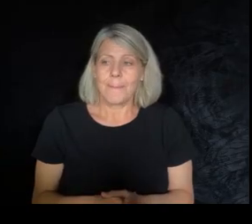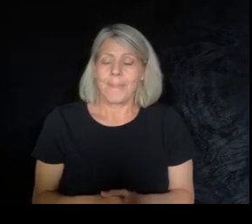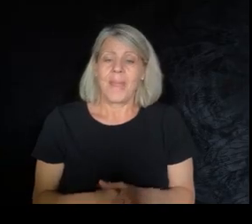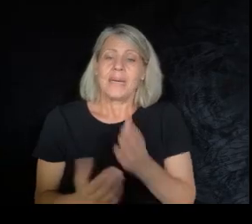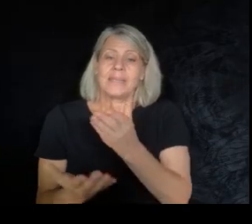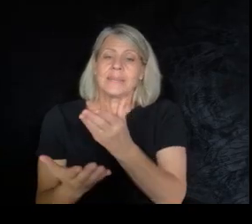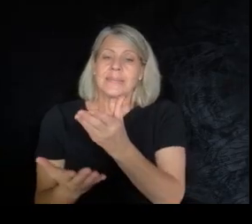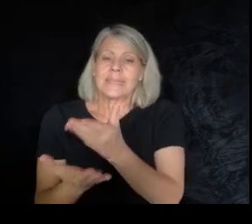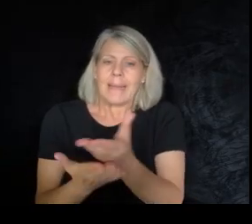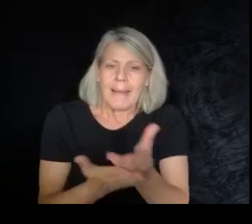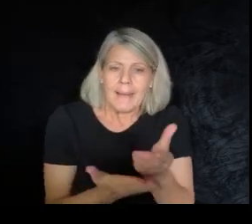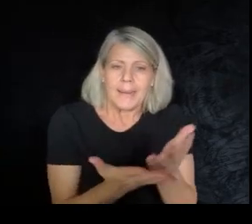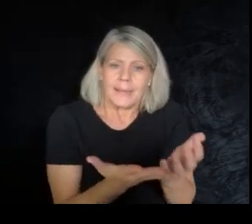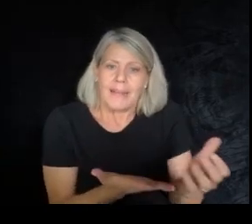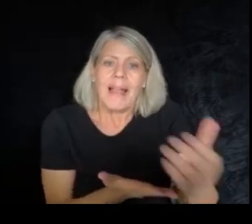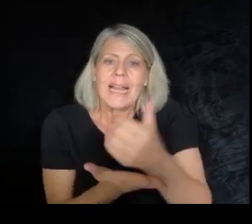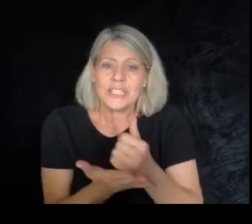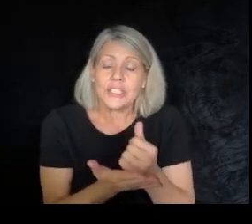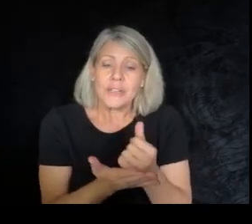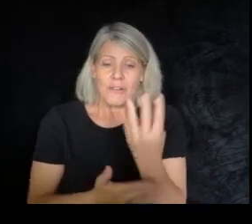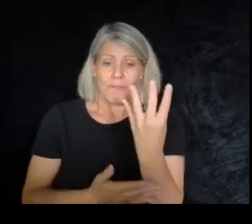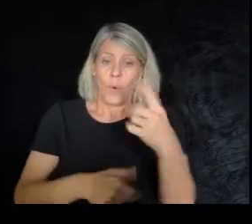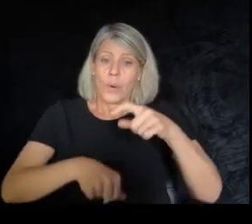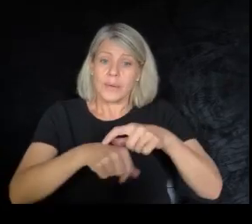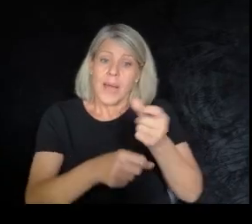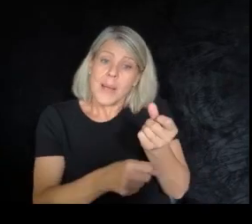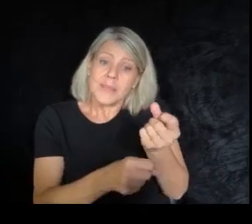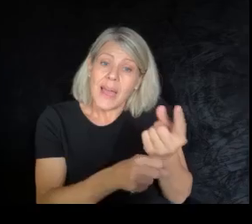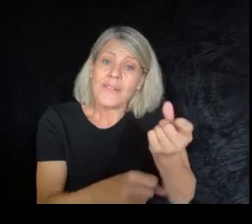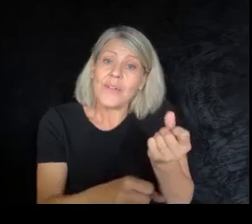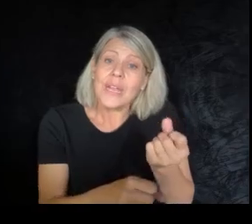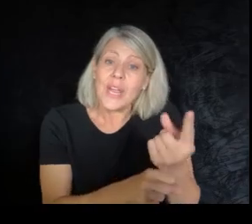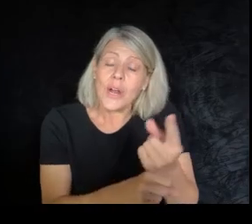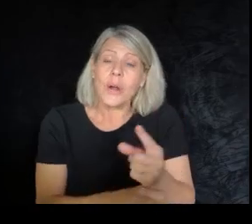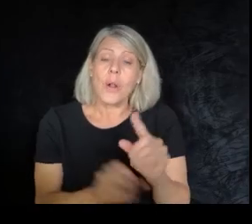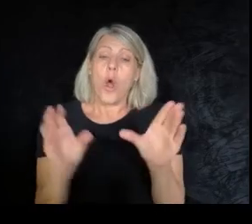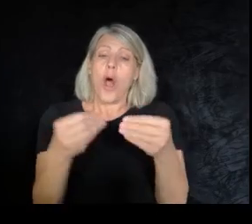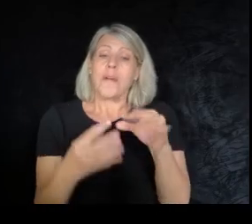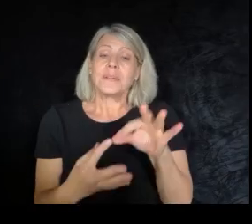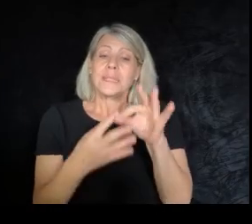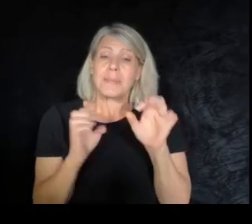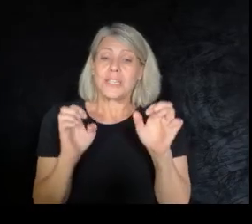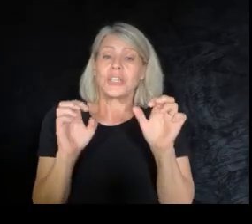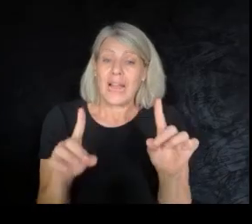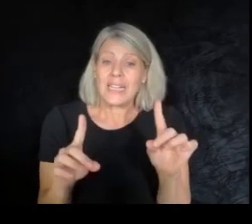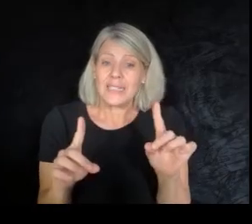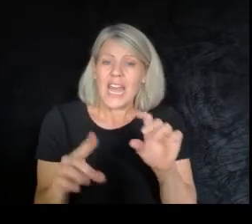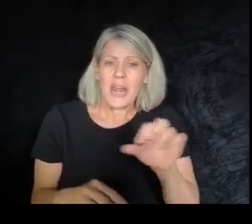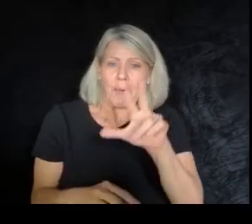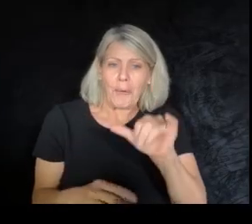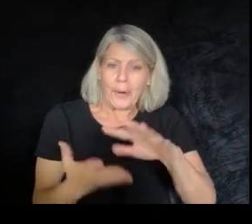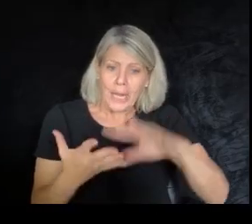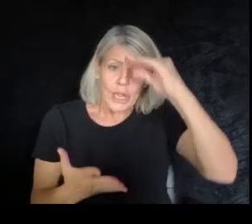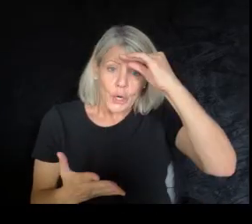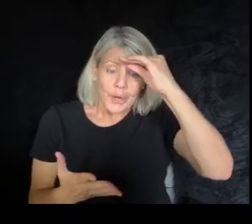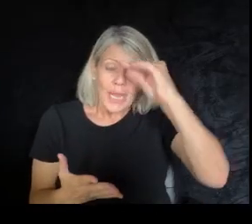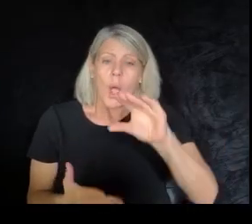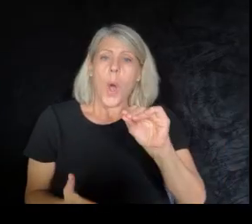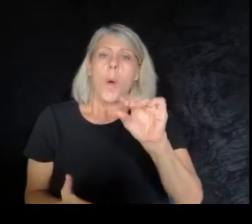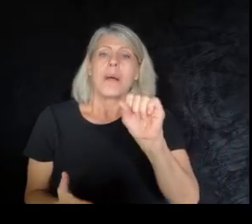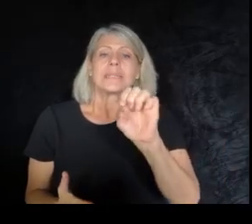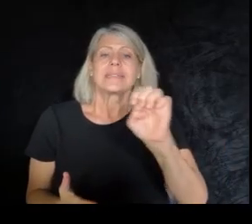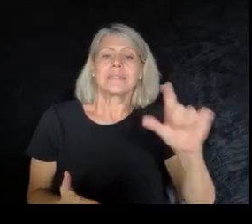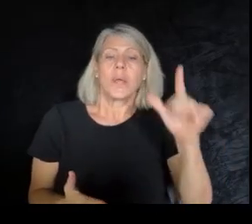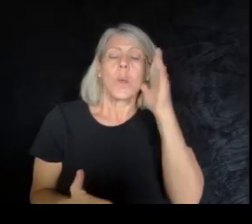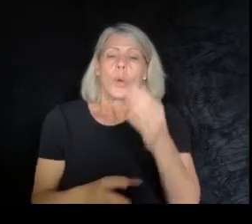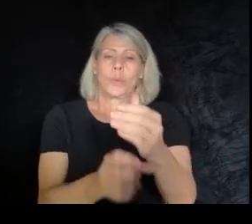Data collection. Quarterly, the Office of Special Education and Early Learning, OSEAL, receives a list of